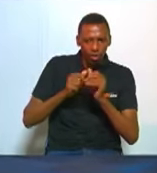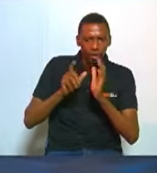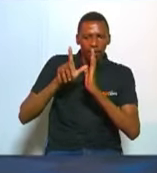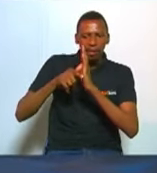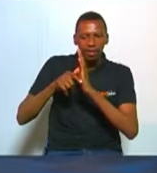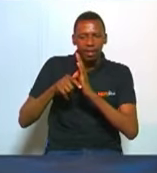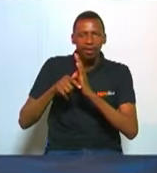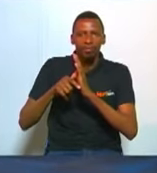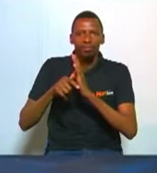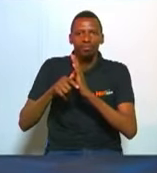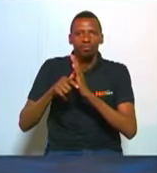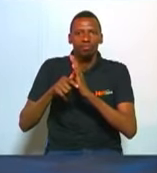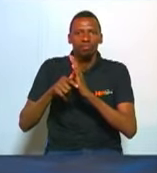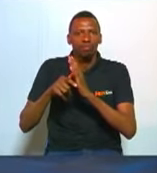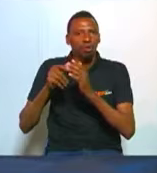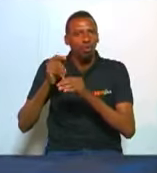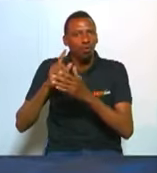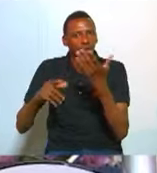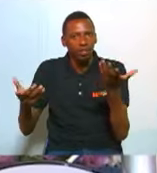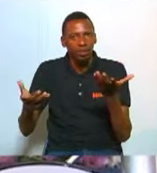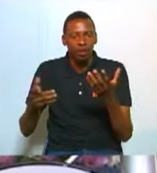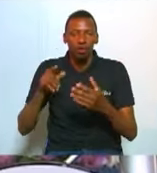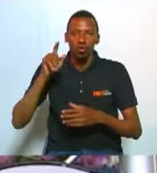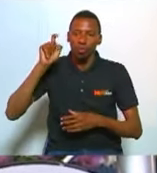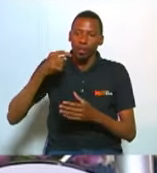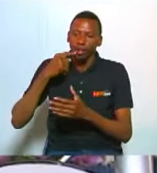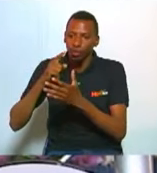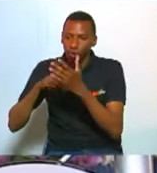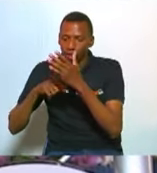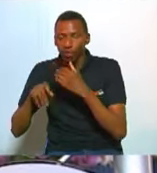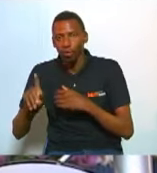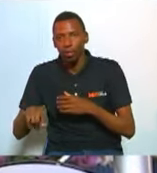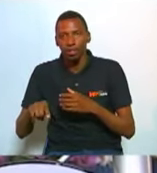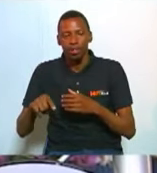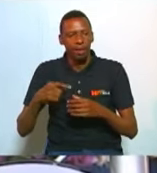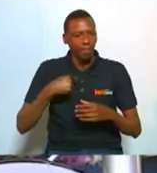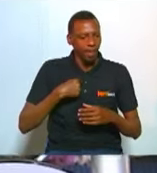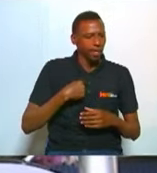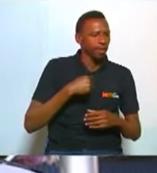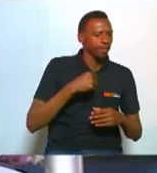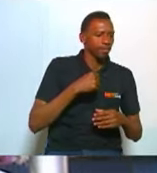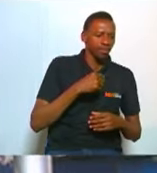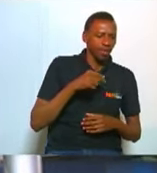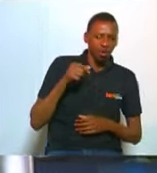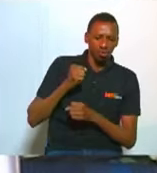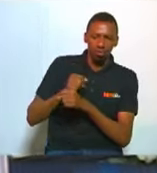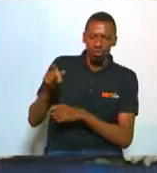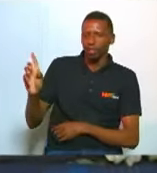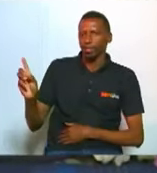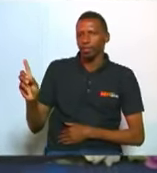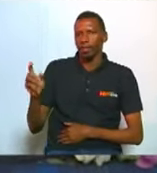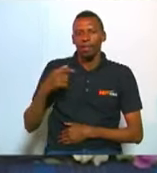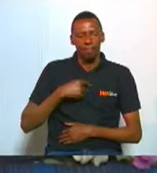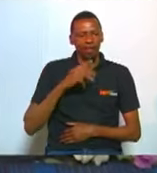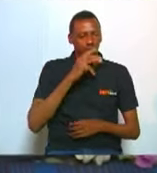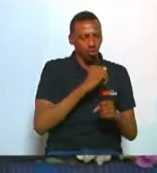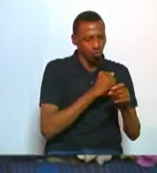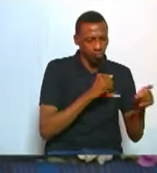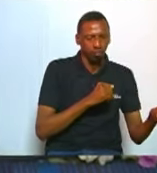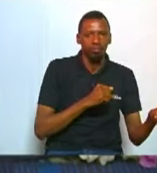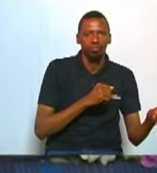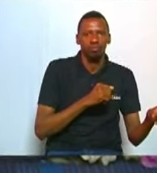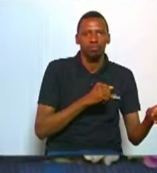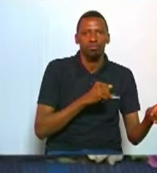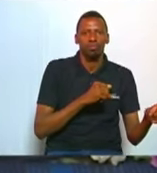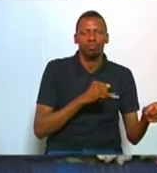tell yourself, I will not do this, and I am able doing this. To your knowledge,